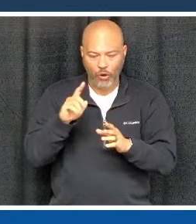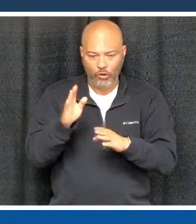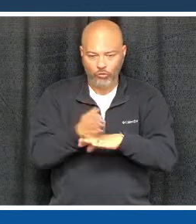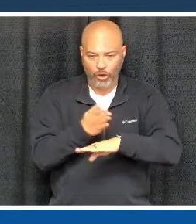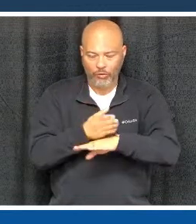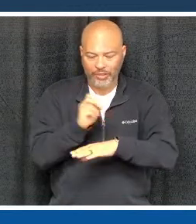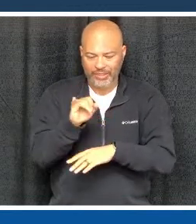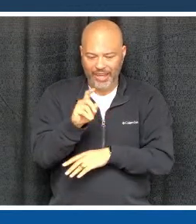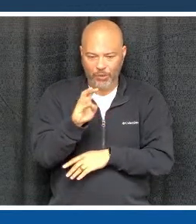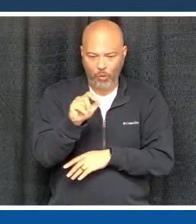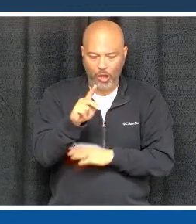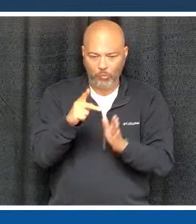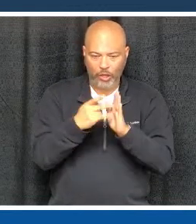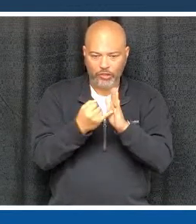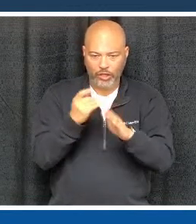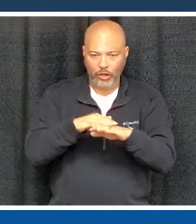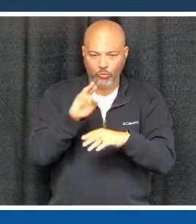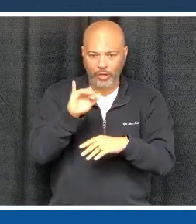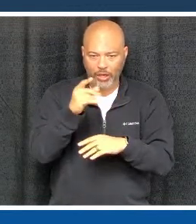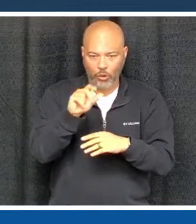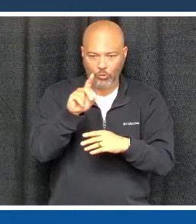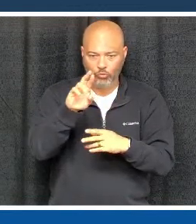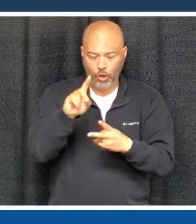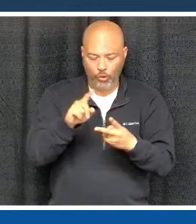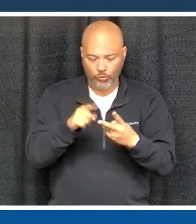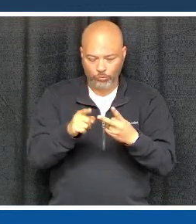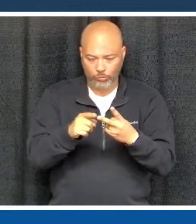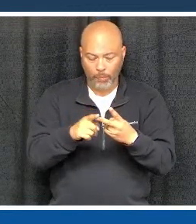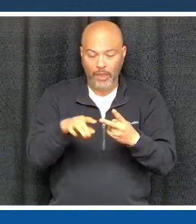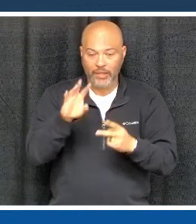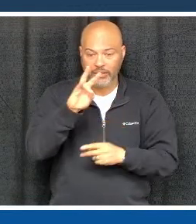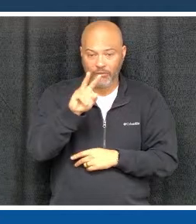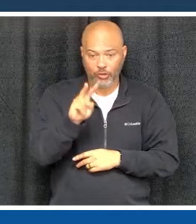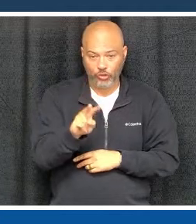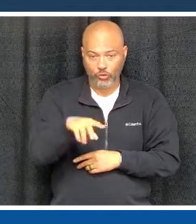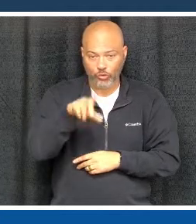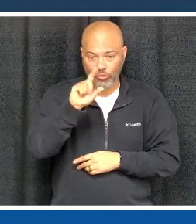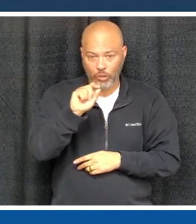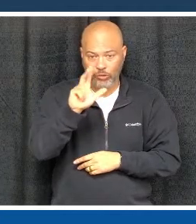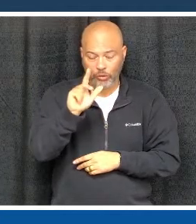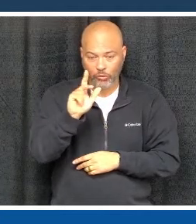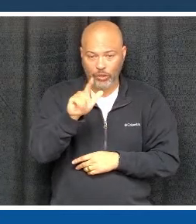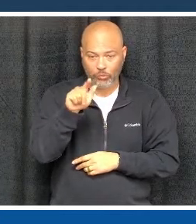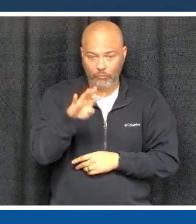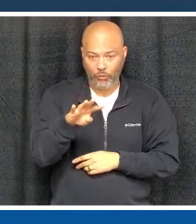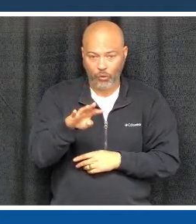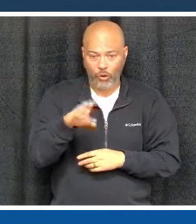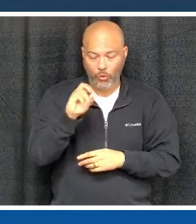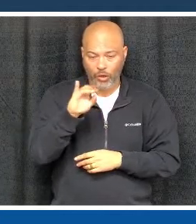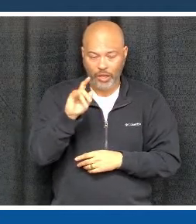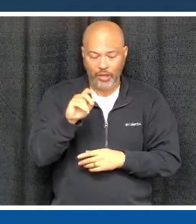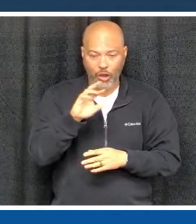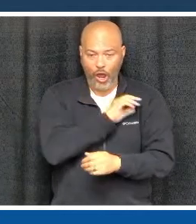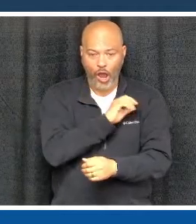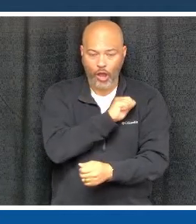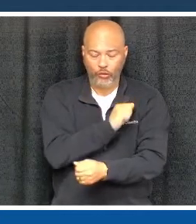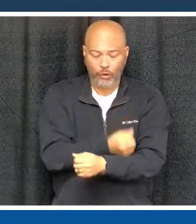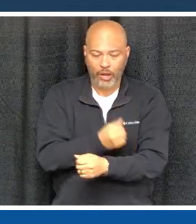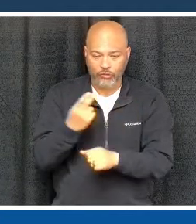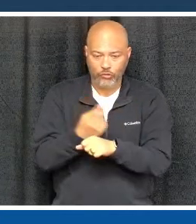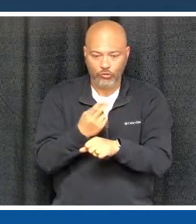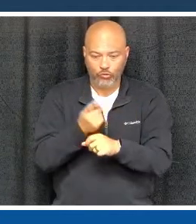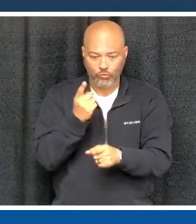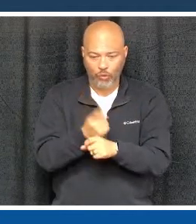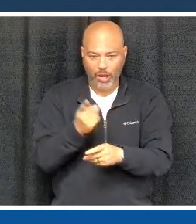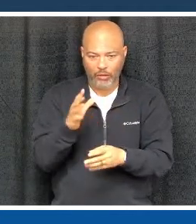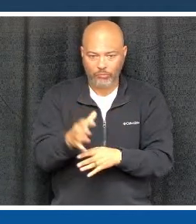construction of the sidewalk project on Ringgold Road. Ordinance 72, 2023, 24, an ordinance authorizing the exercise of the right